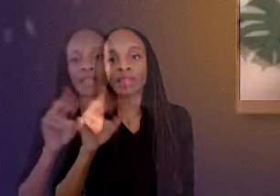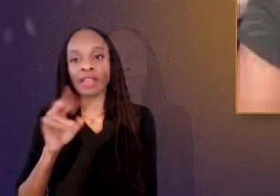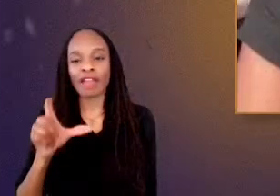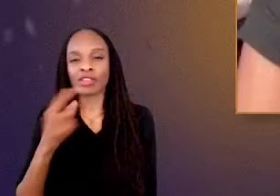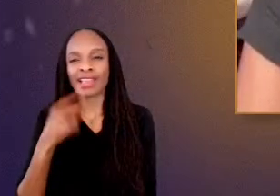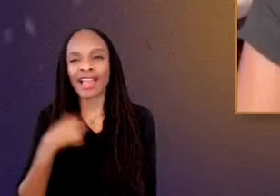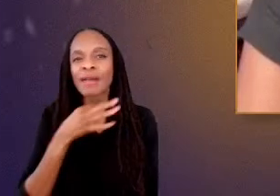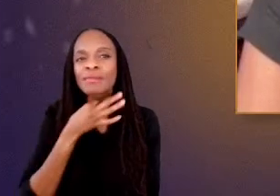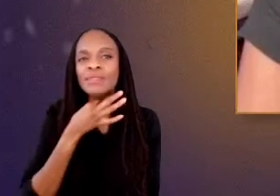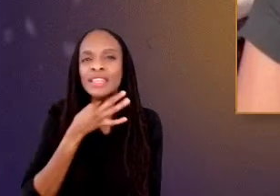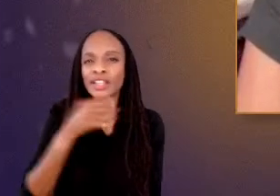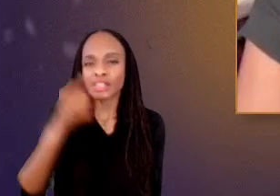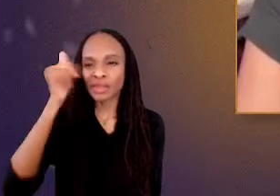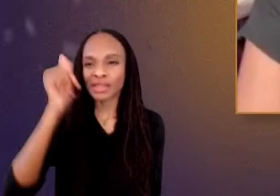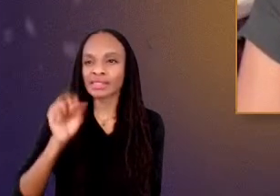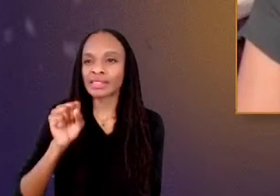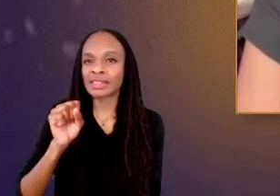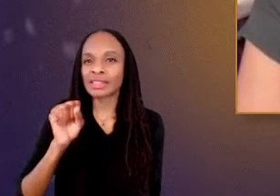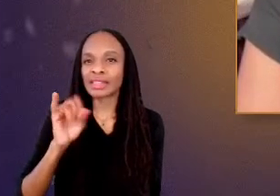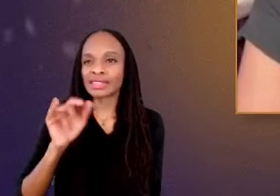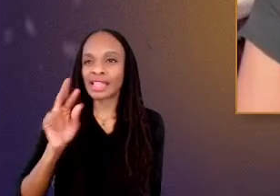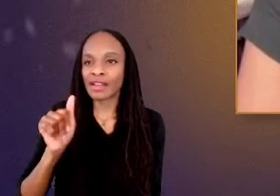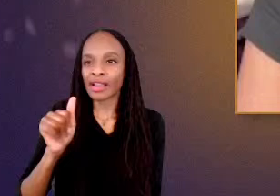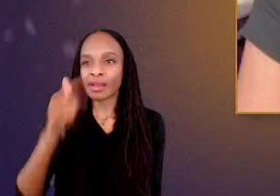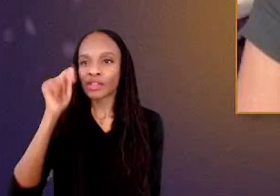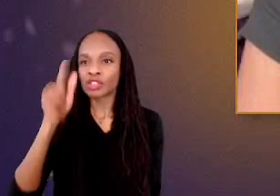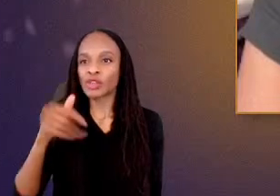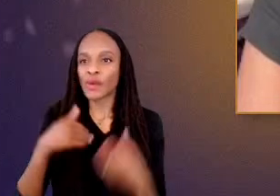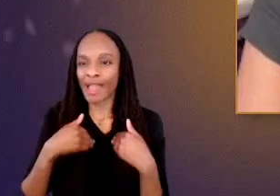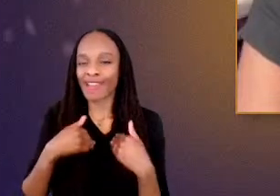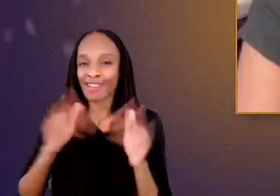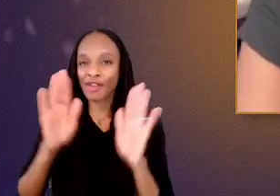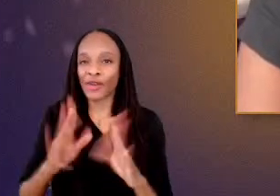had a really great Sundance debut.